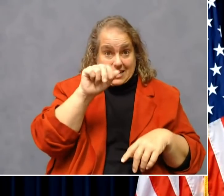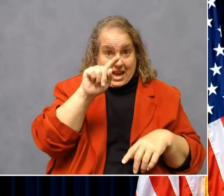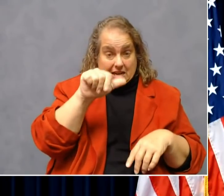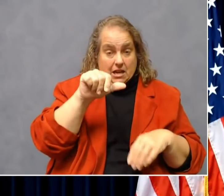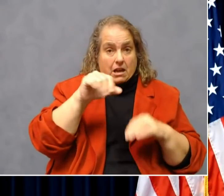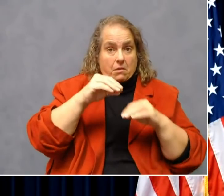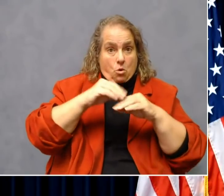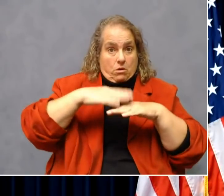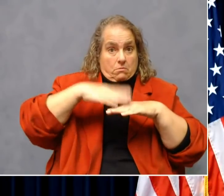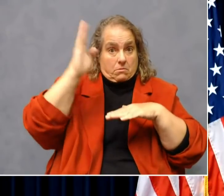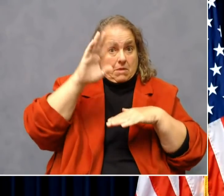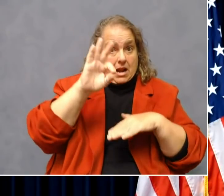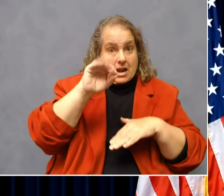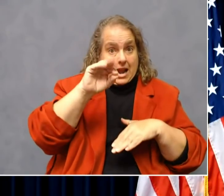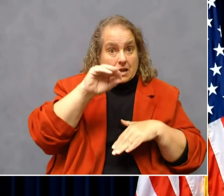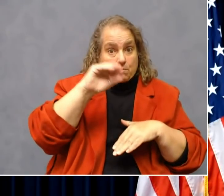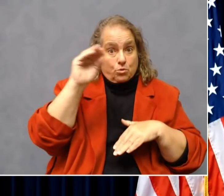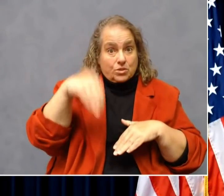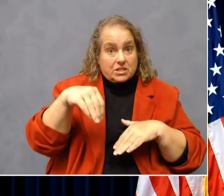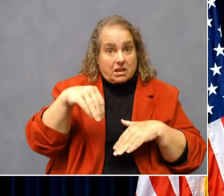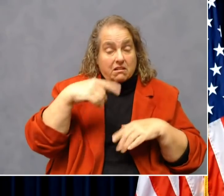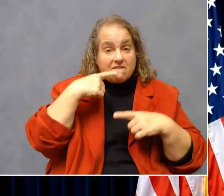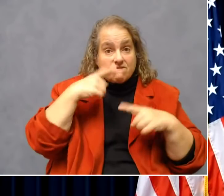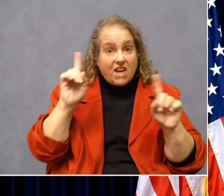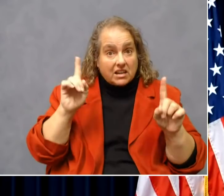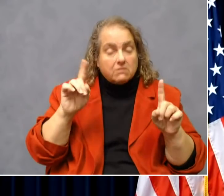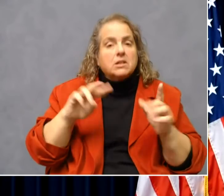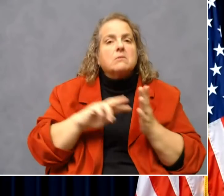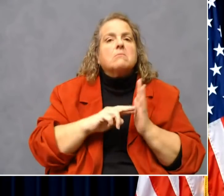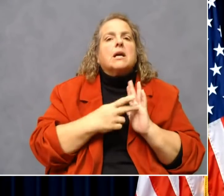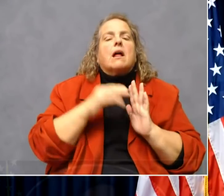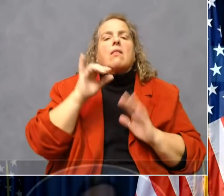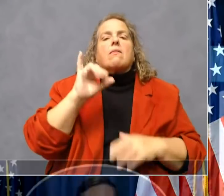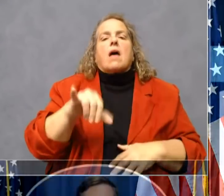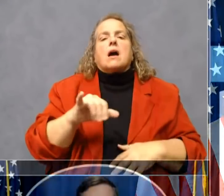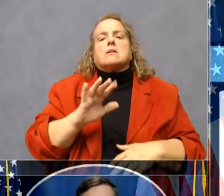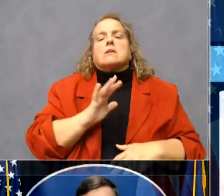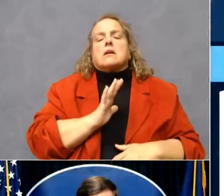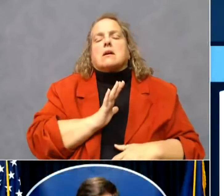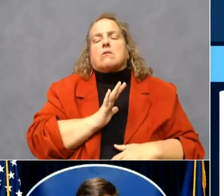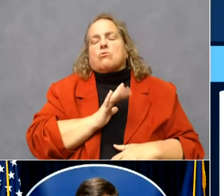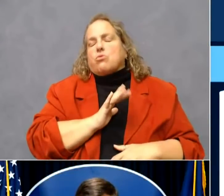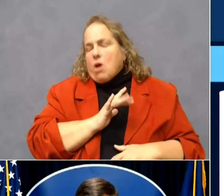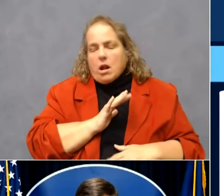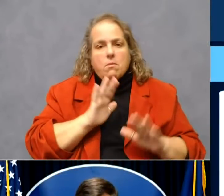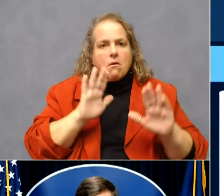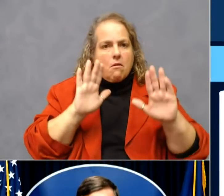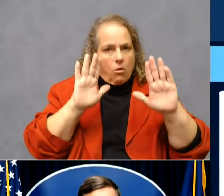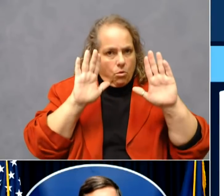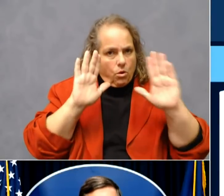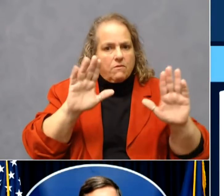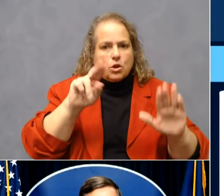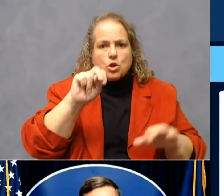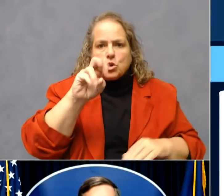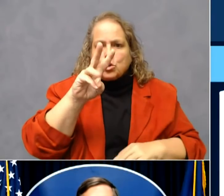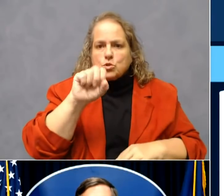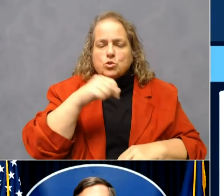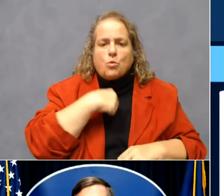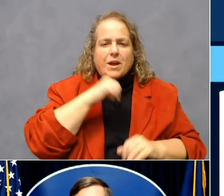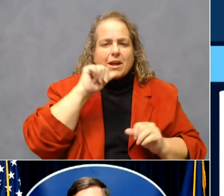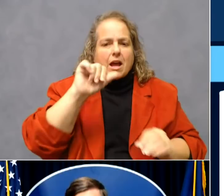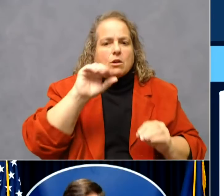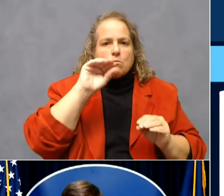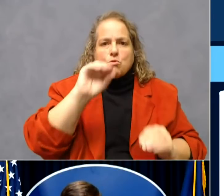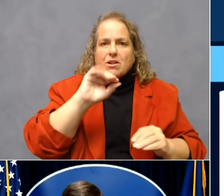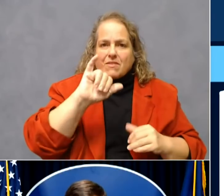then it's incredible news, and we can put this entire pandemic in the past. So the good